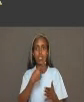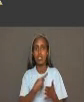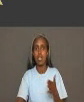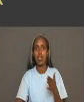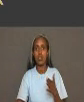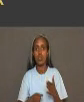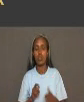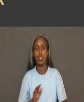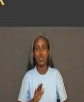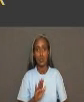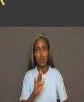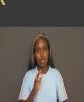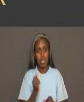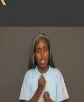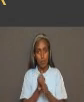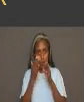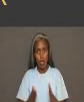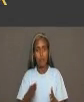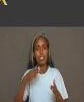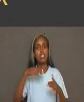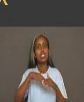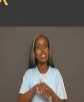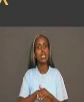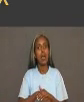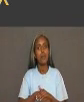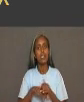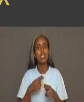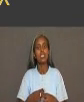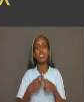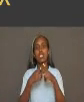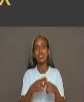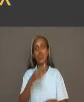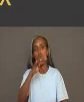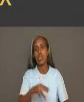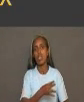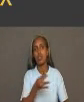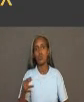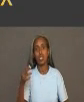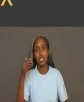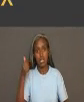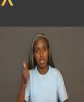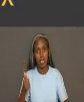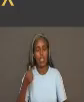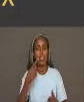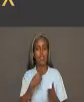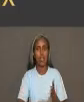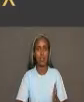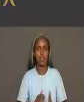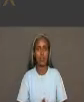your employment income is called a Schedule A tax.